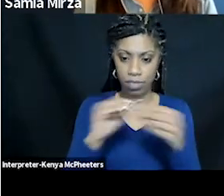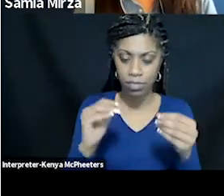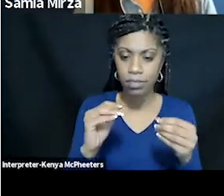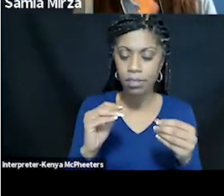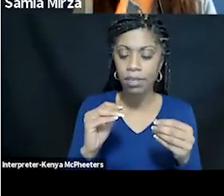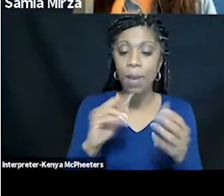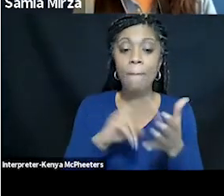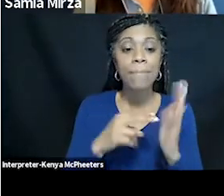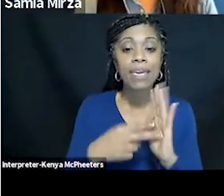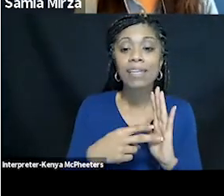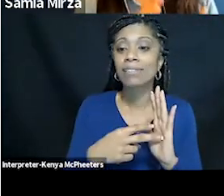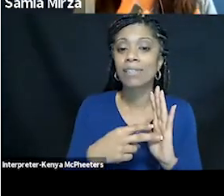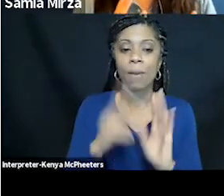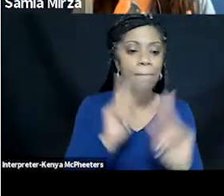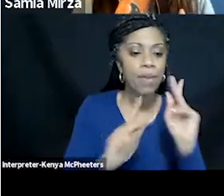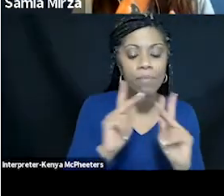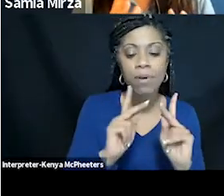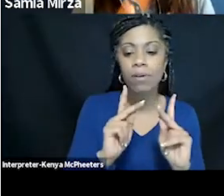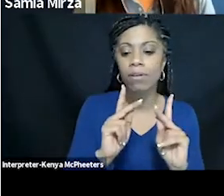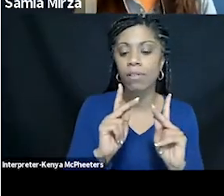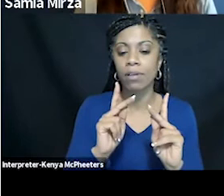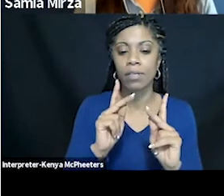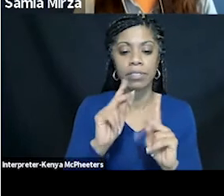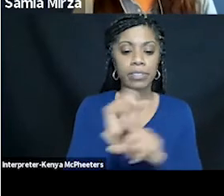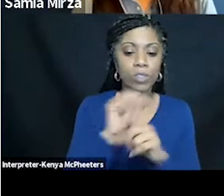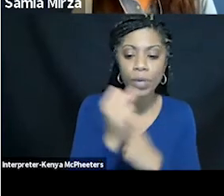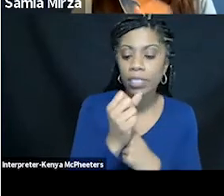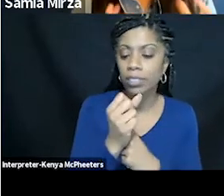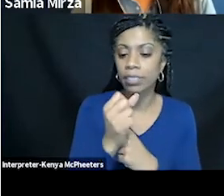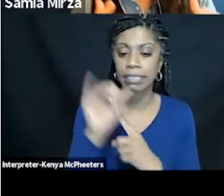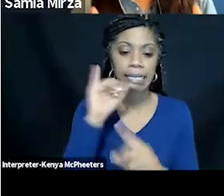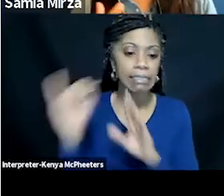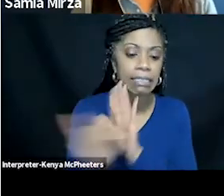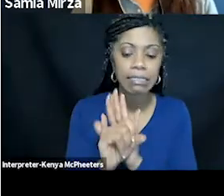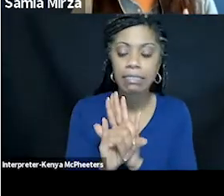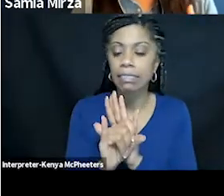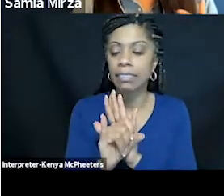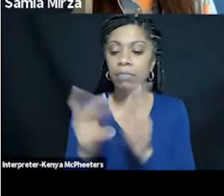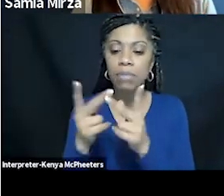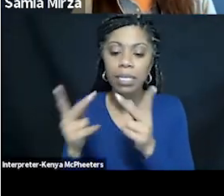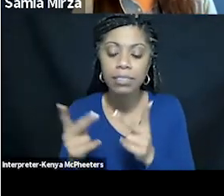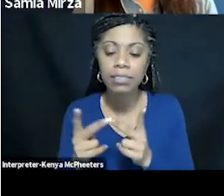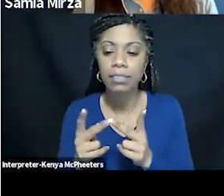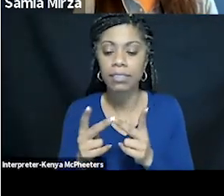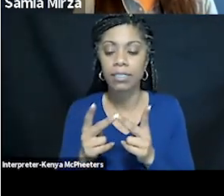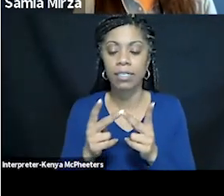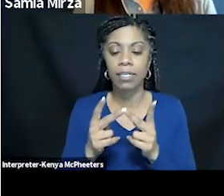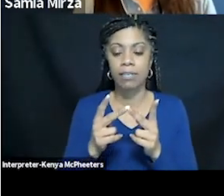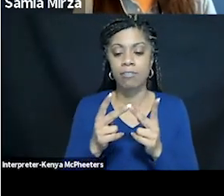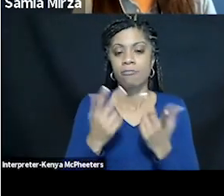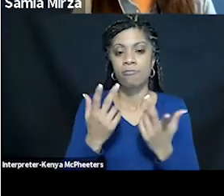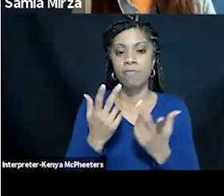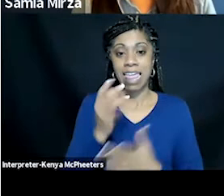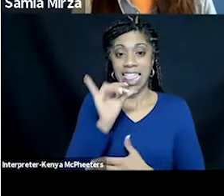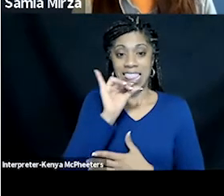of communities, of situations, of identities. These narratives have the power to influence our biases, our